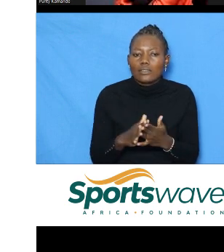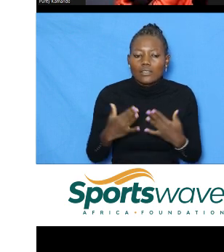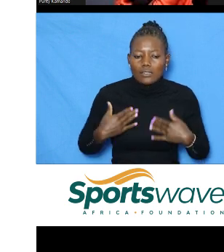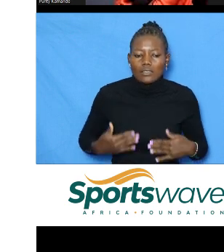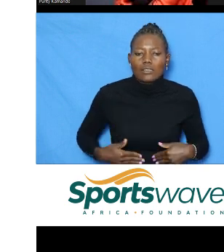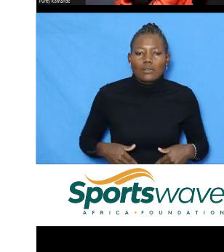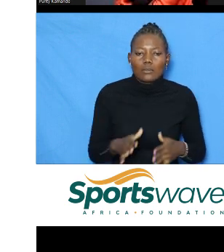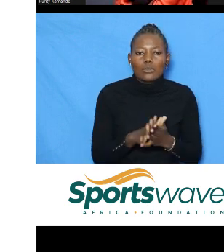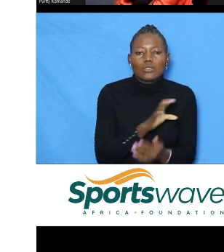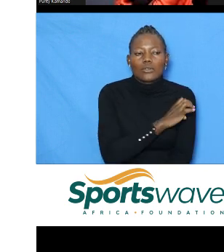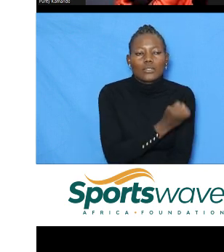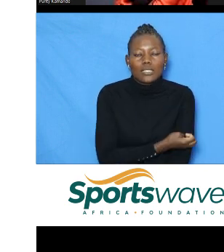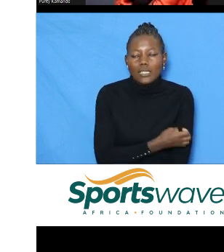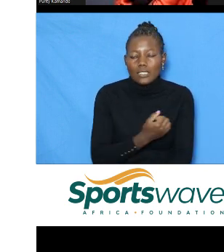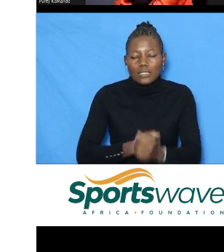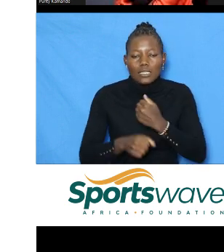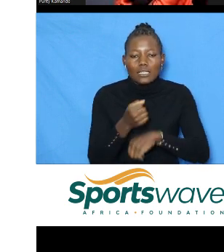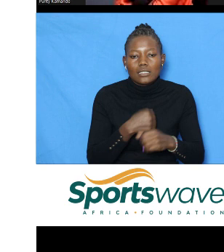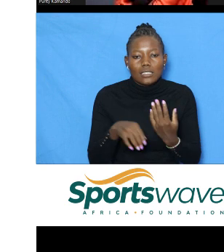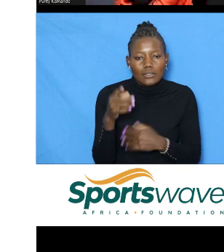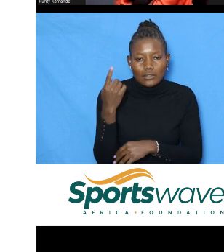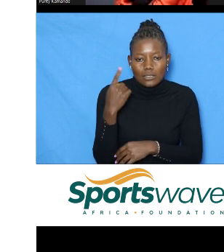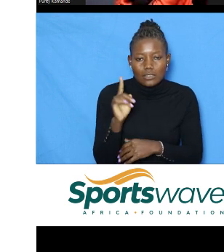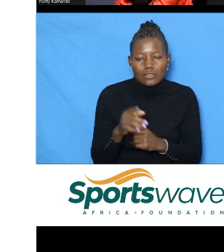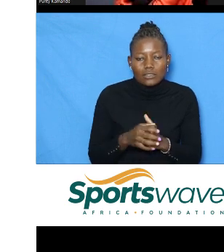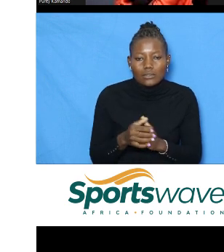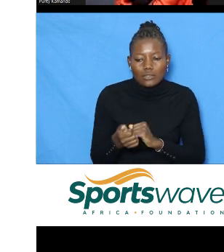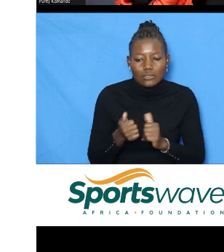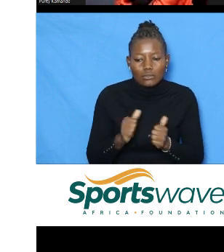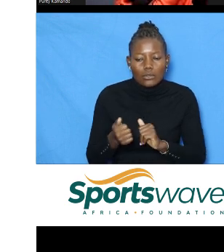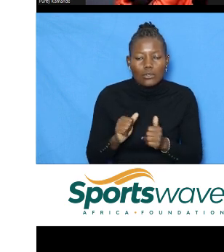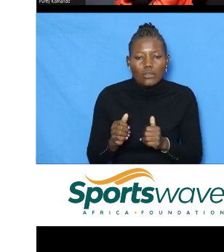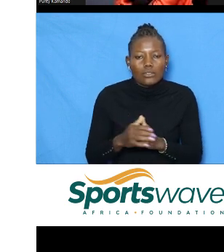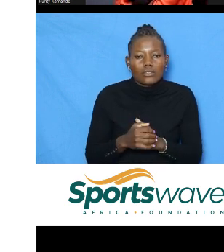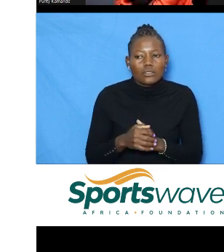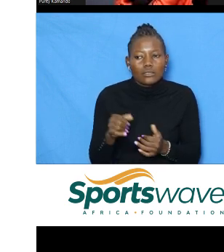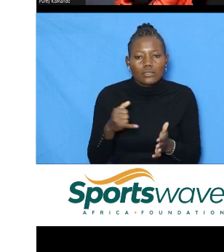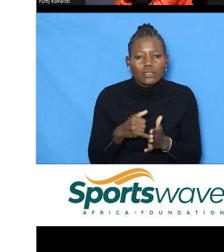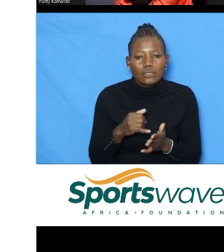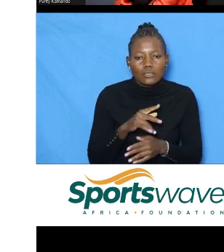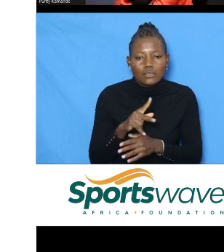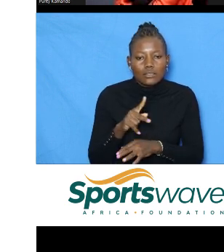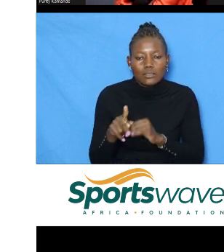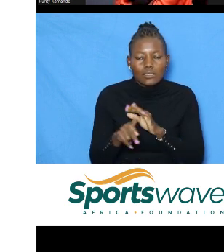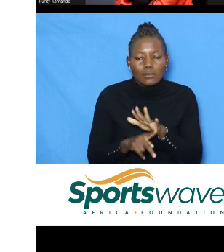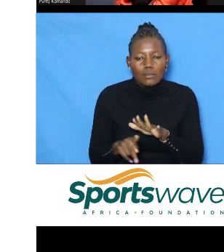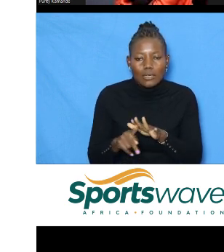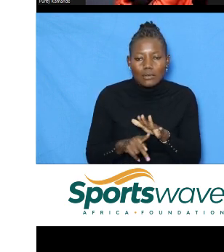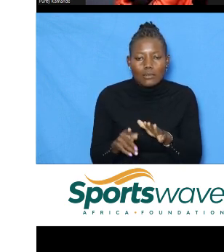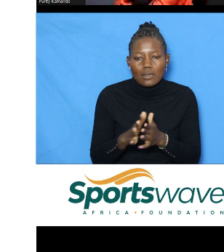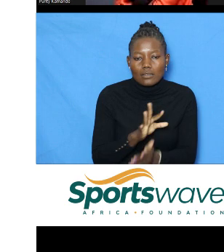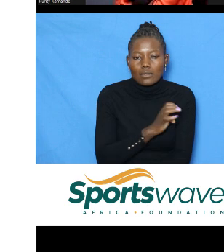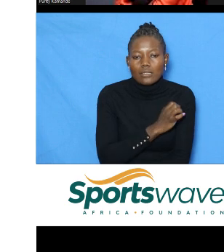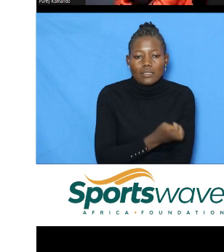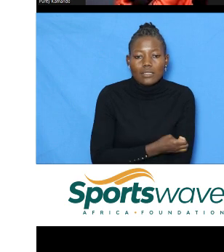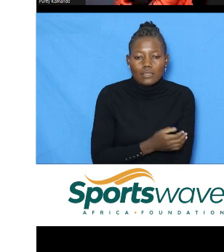energy for your day-to-day activities. For some sporting activities, carbohydrates will be the primary source of energy. So